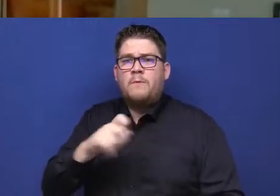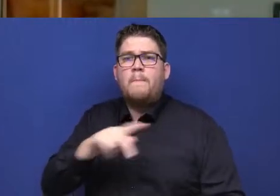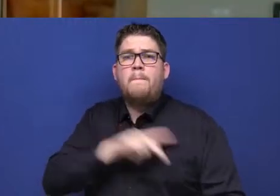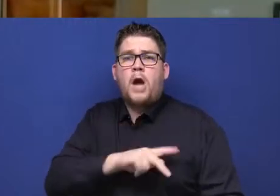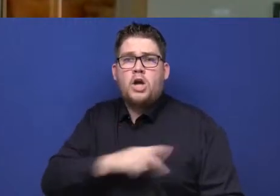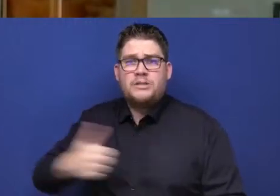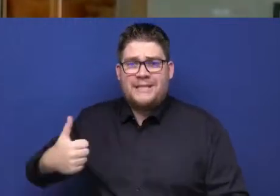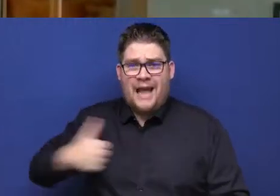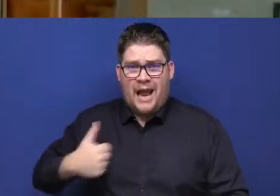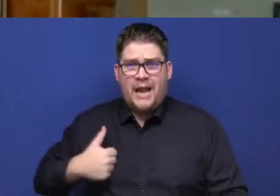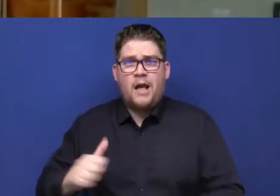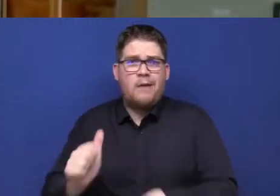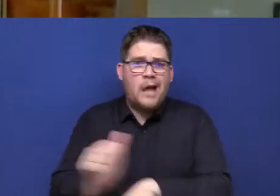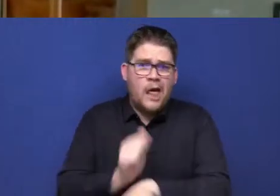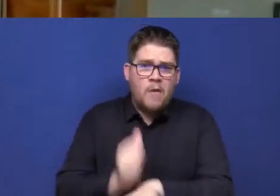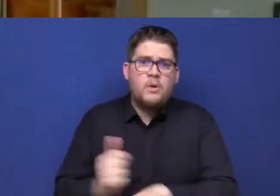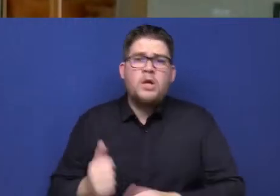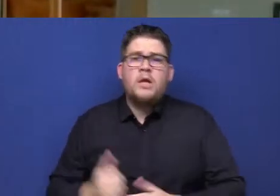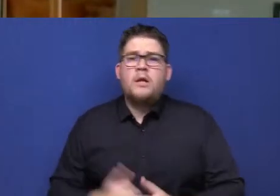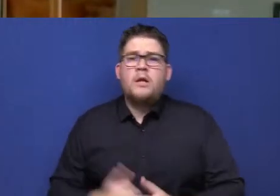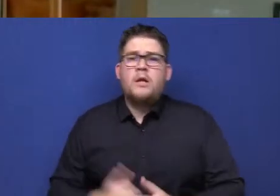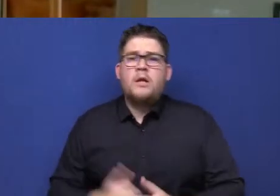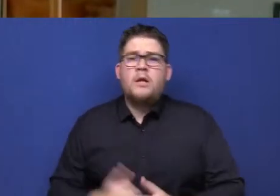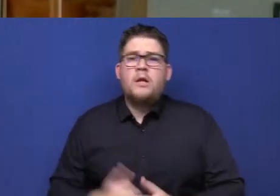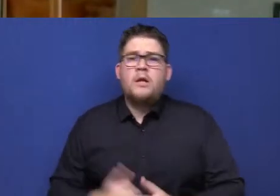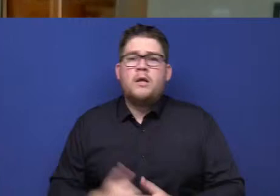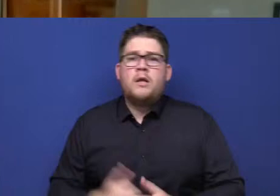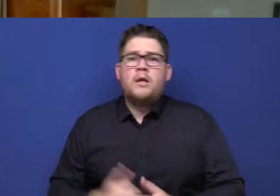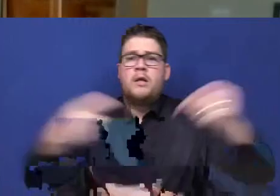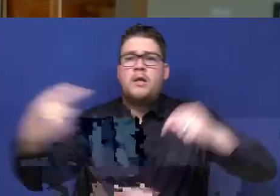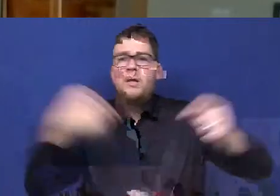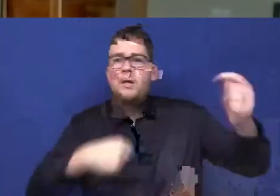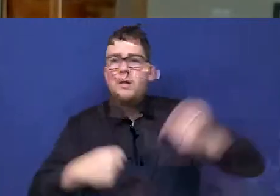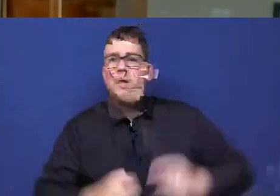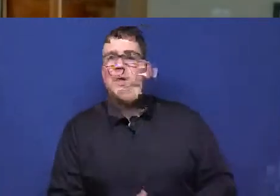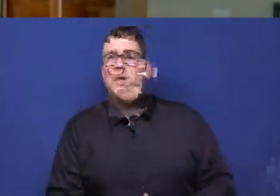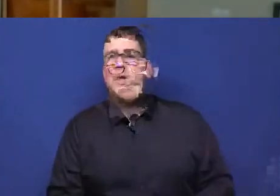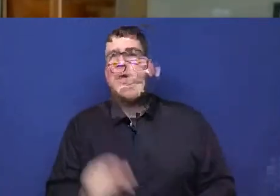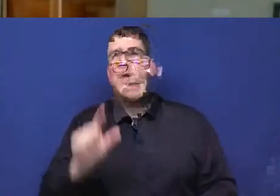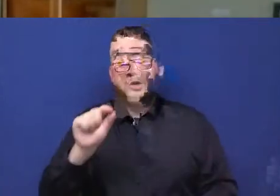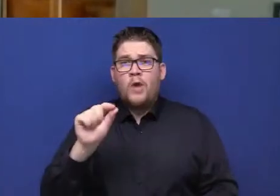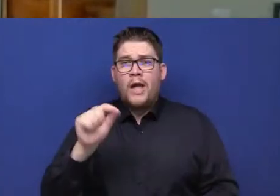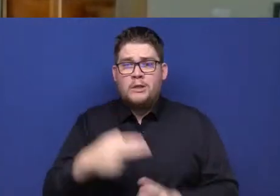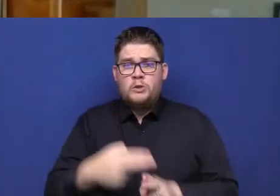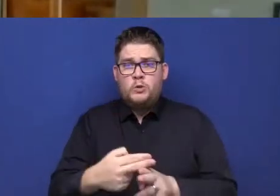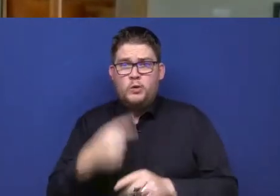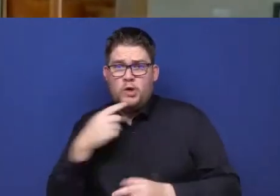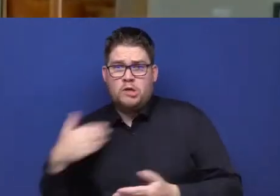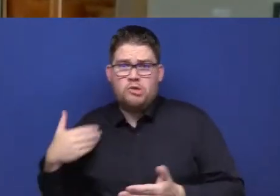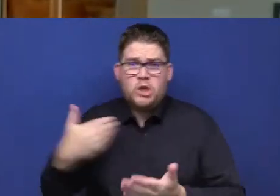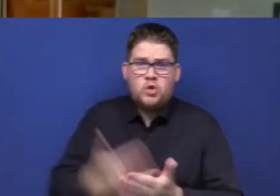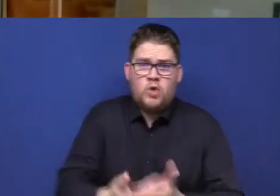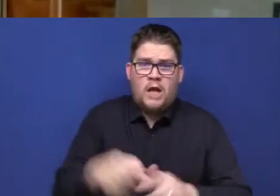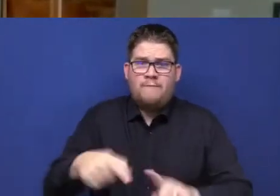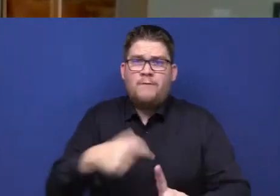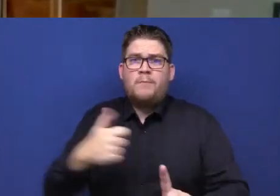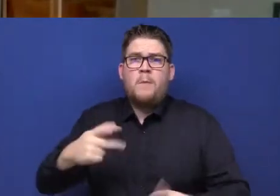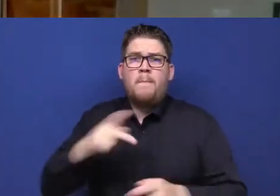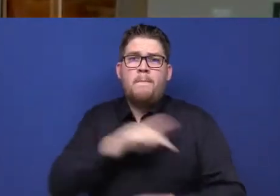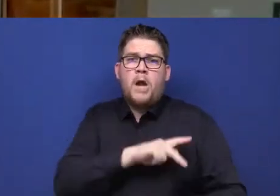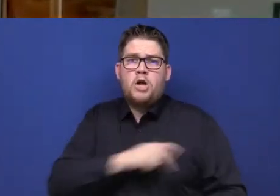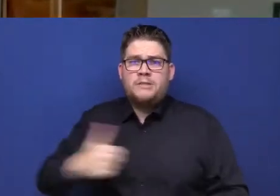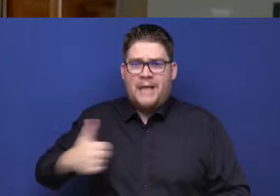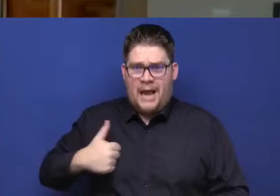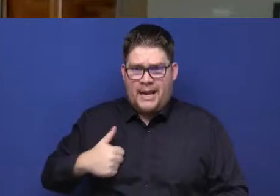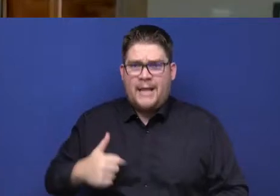Canada that should be here in the coming days. In terms of areas of concern for BC Wildfire